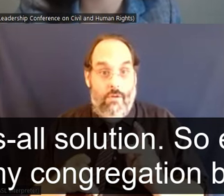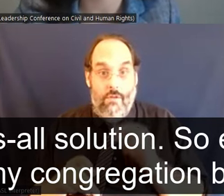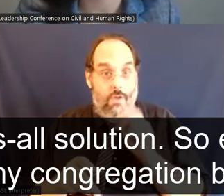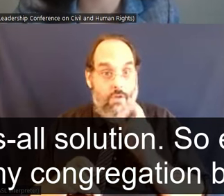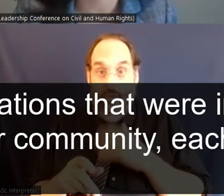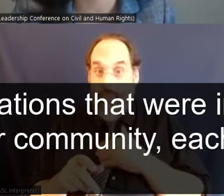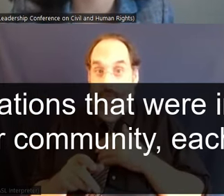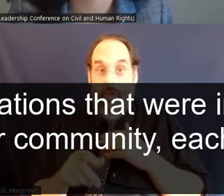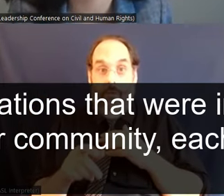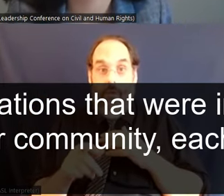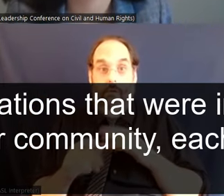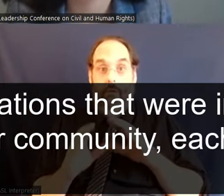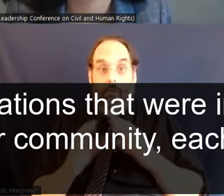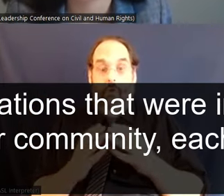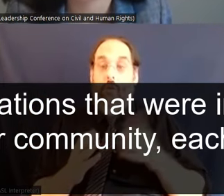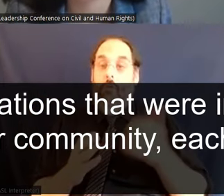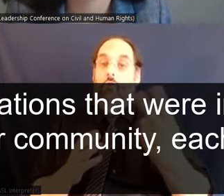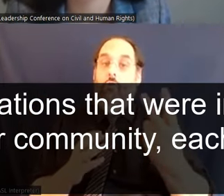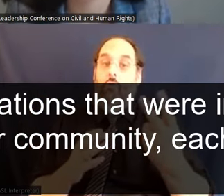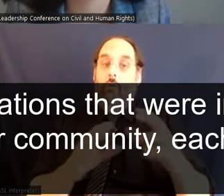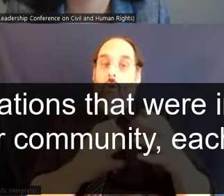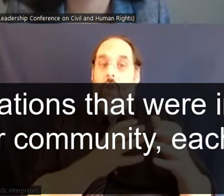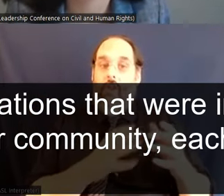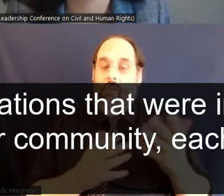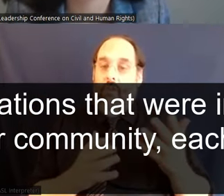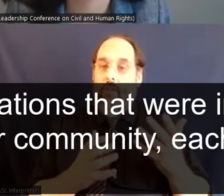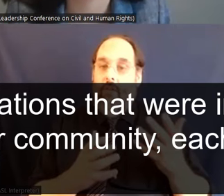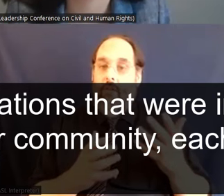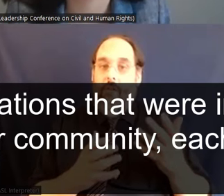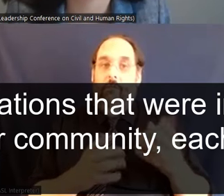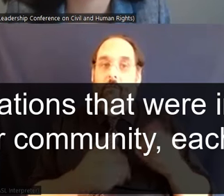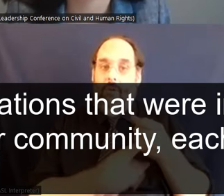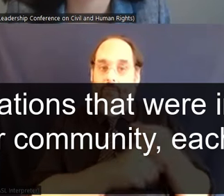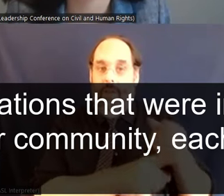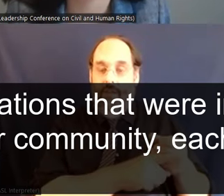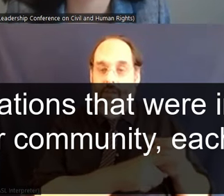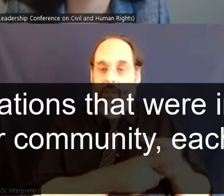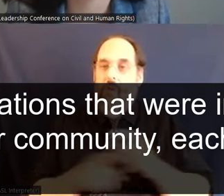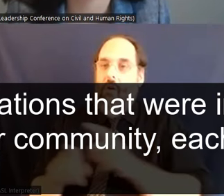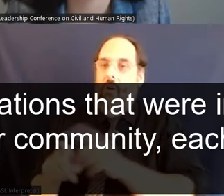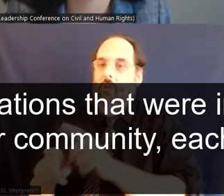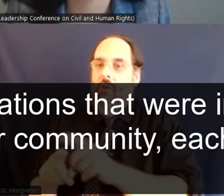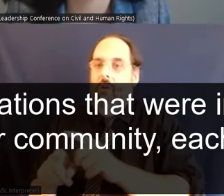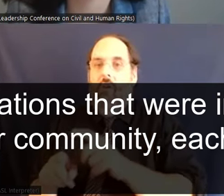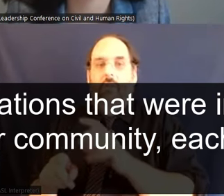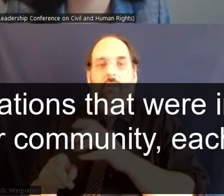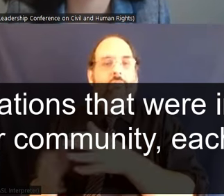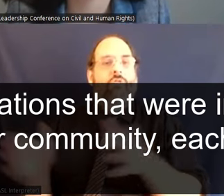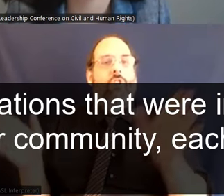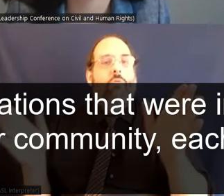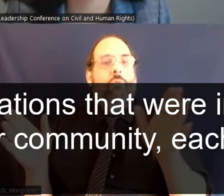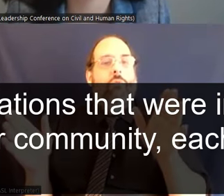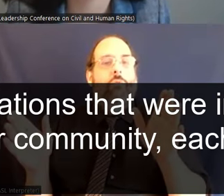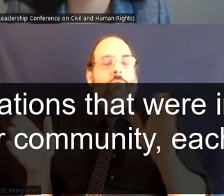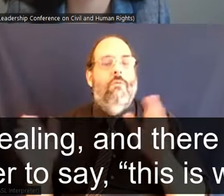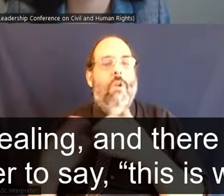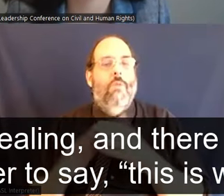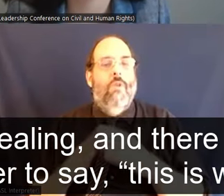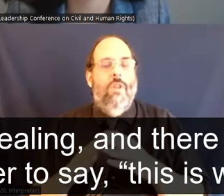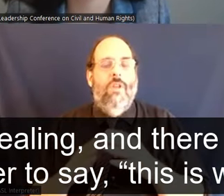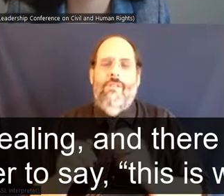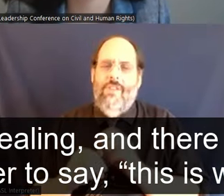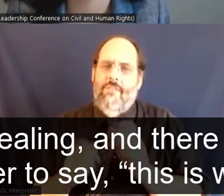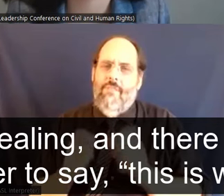my congregation, but in the other two congregations that were impacted, as well as the vaster community, each has a specific way